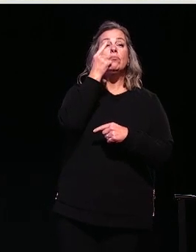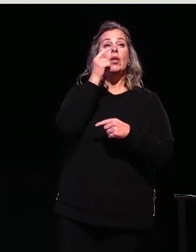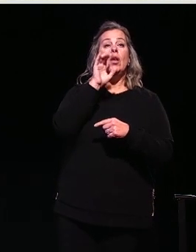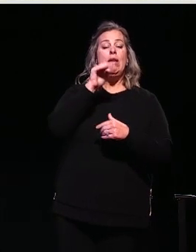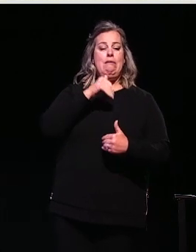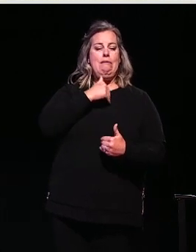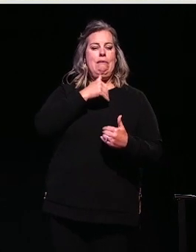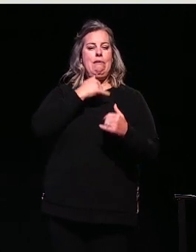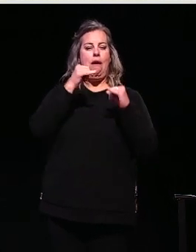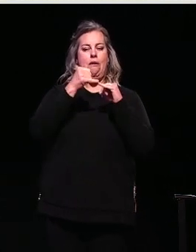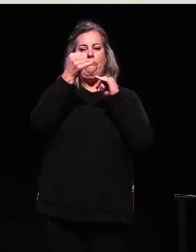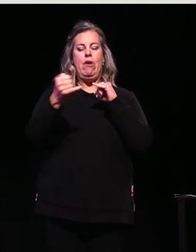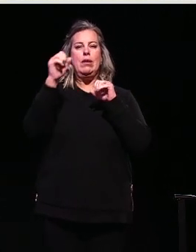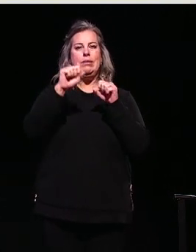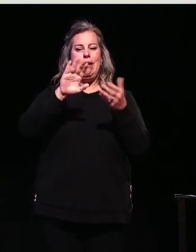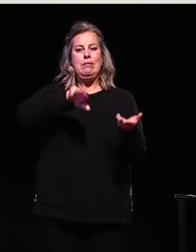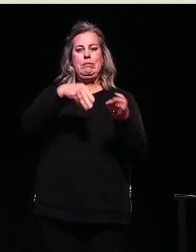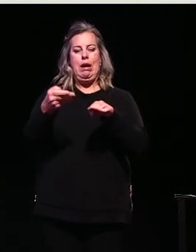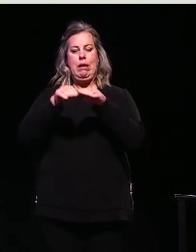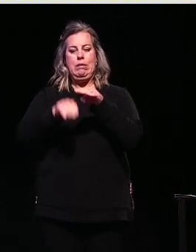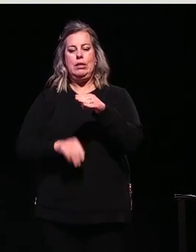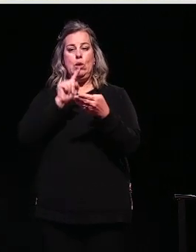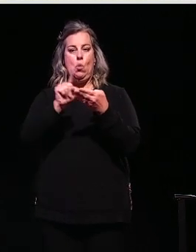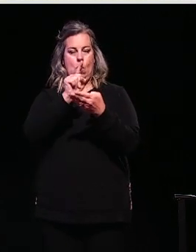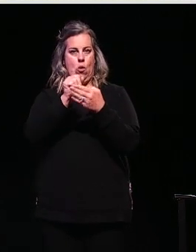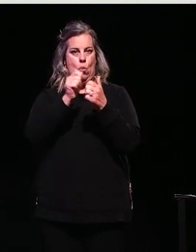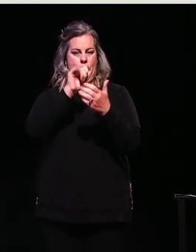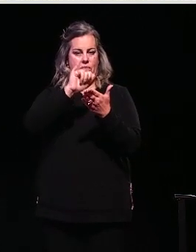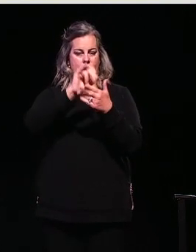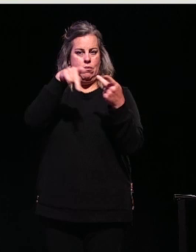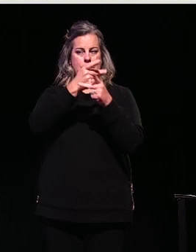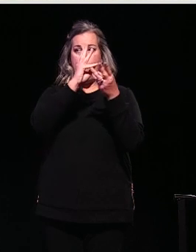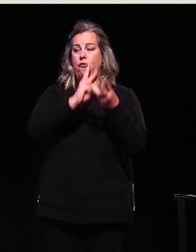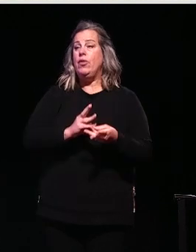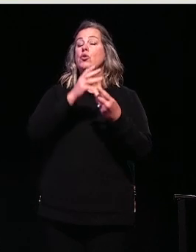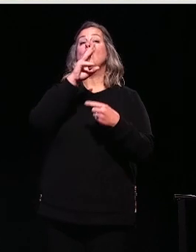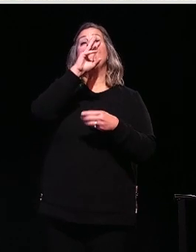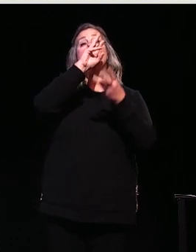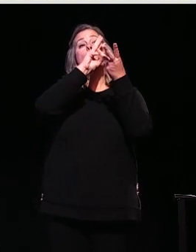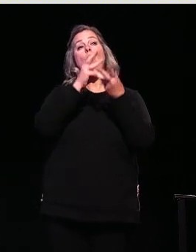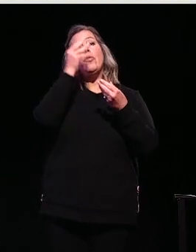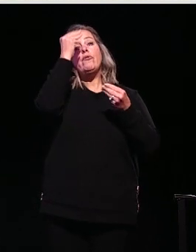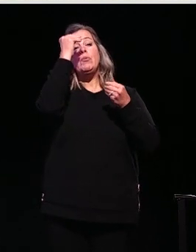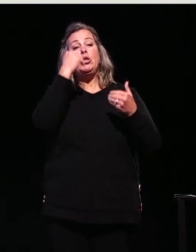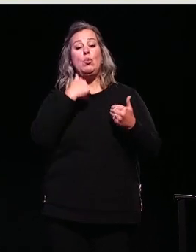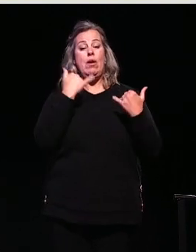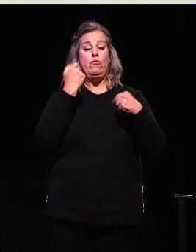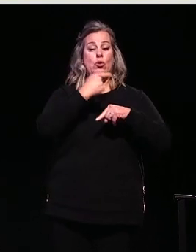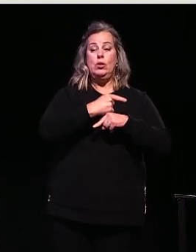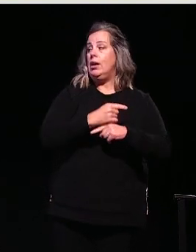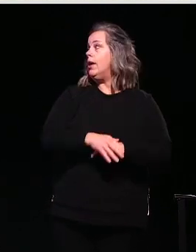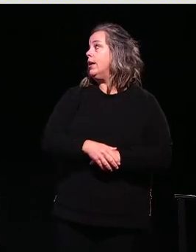You have to take mitigation techniques. So why is this happening? Well, the weather data we're receiving today is too coarse to really serve